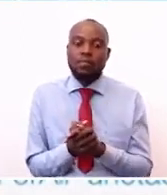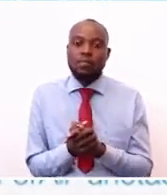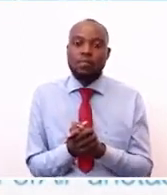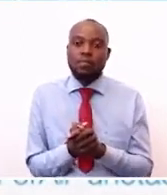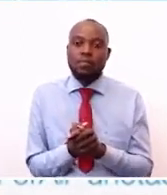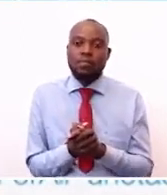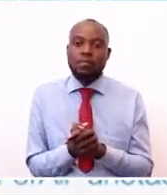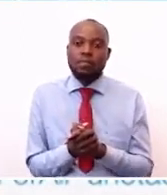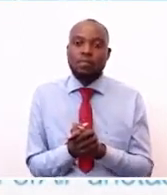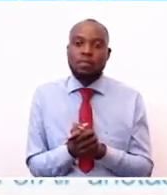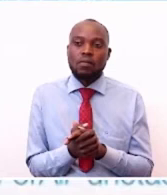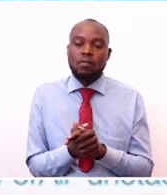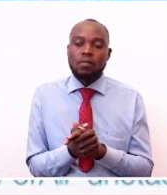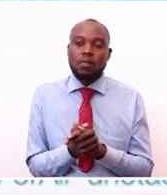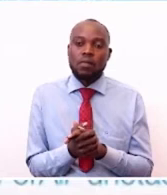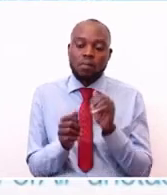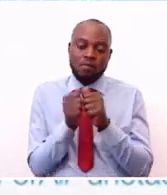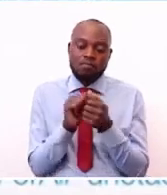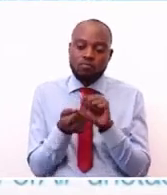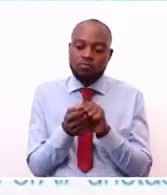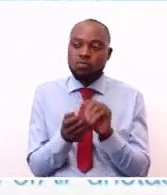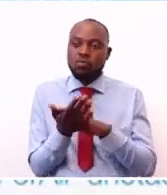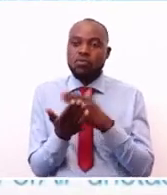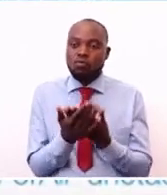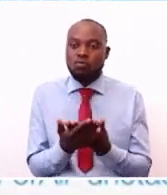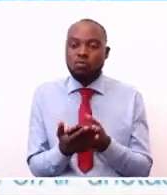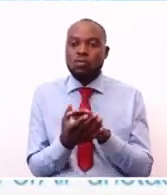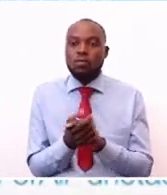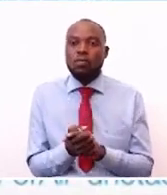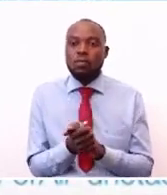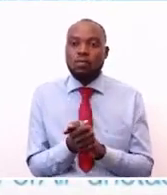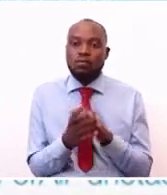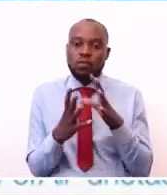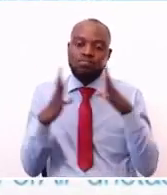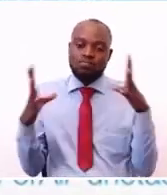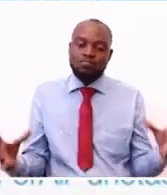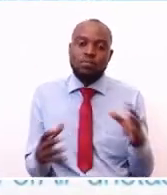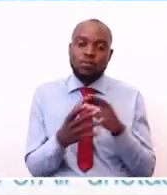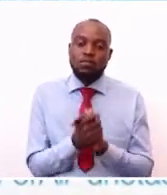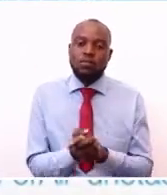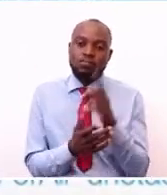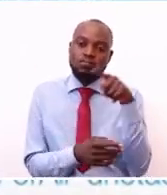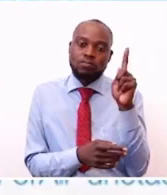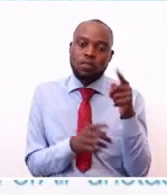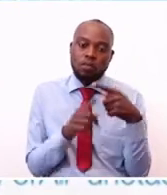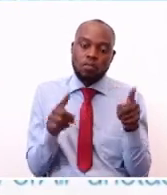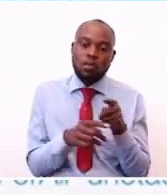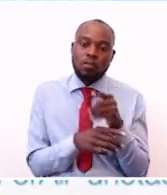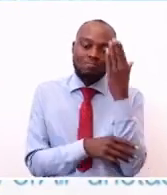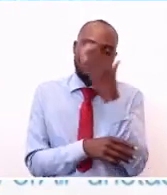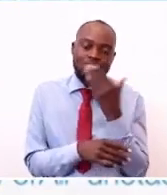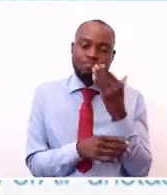this COVID crisis, which has really diverted a huge amount of potential fiscal space